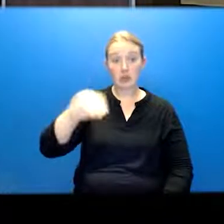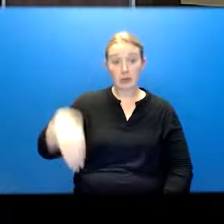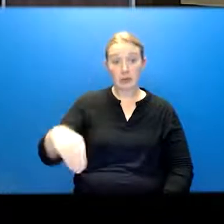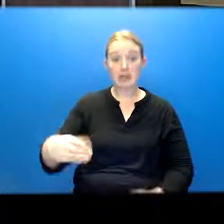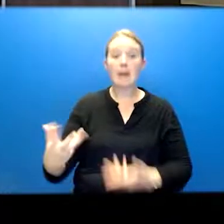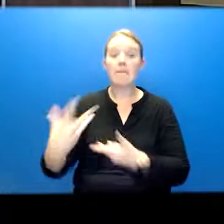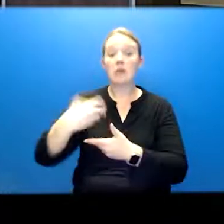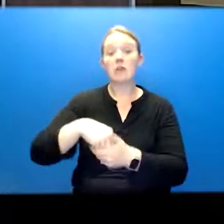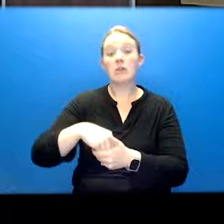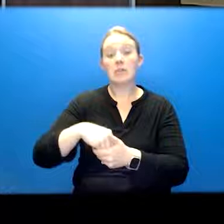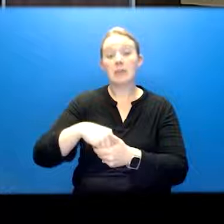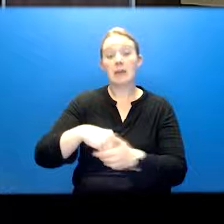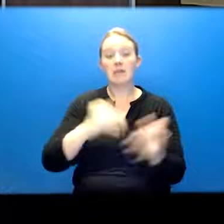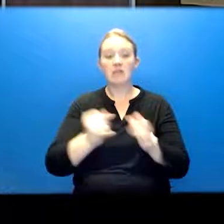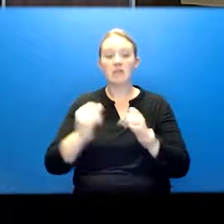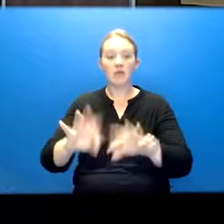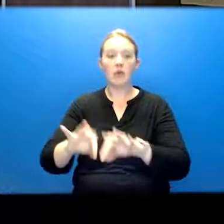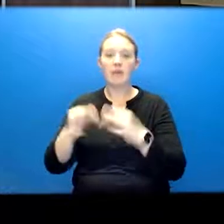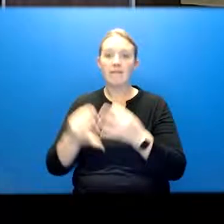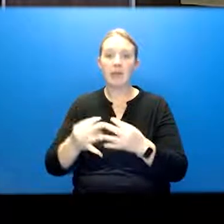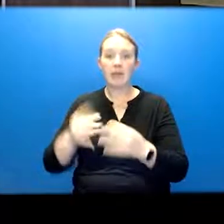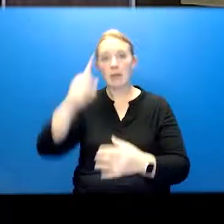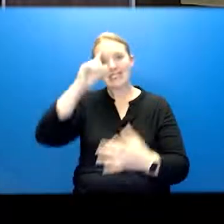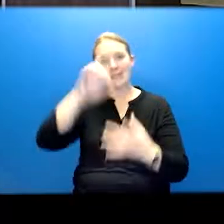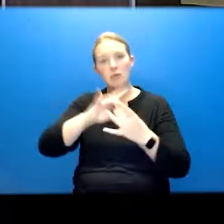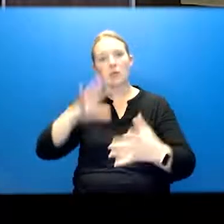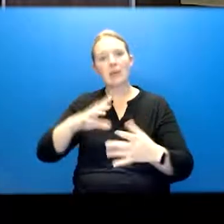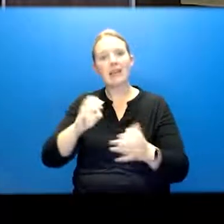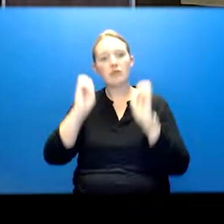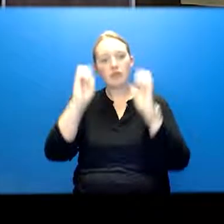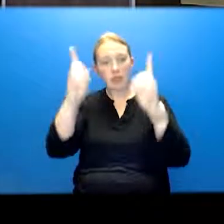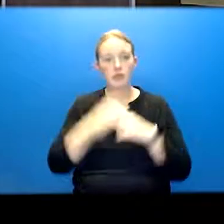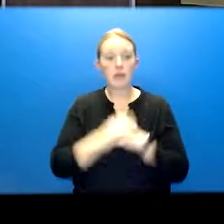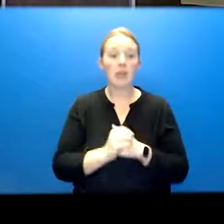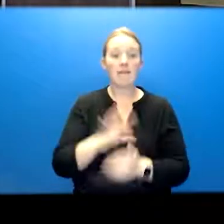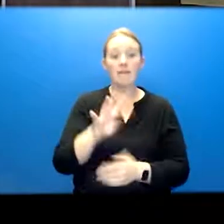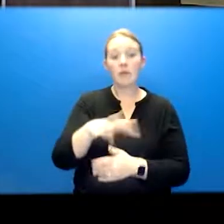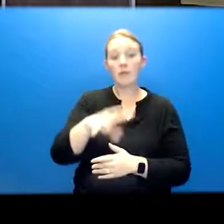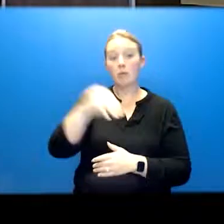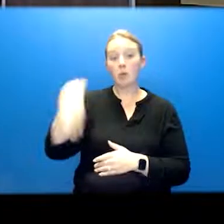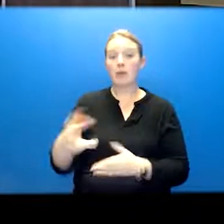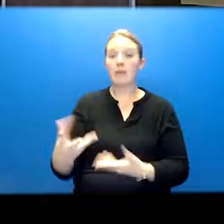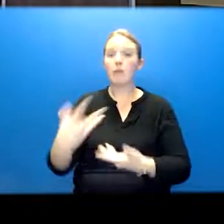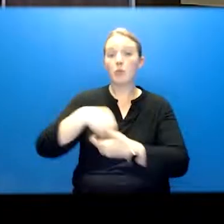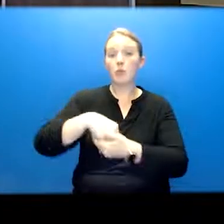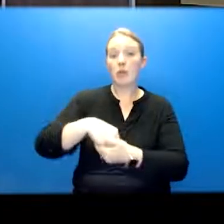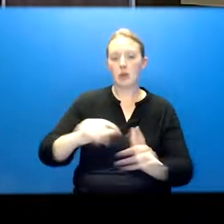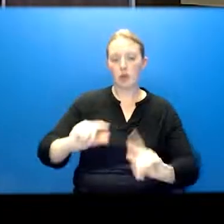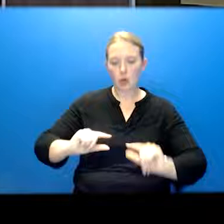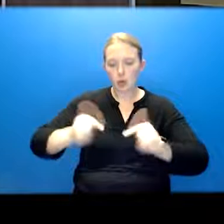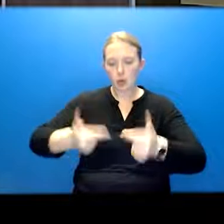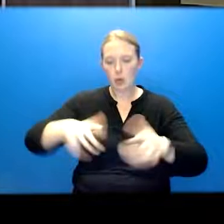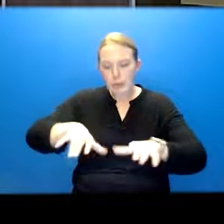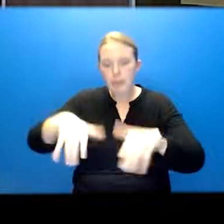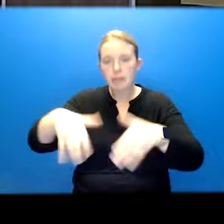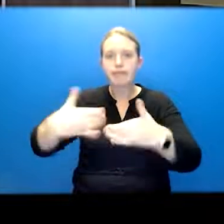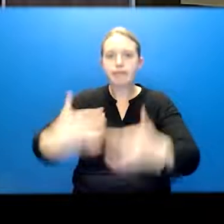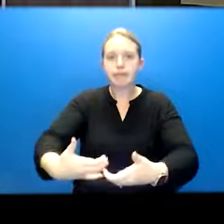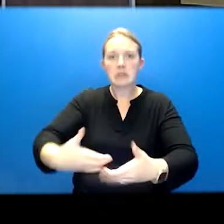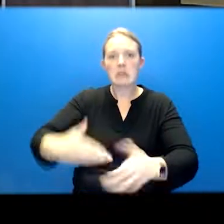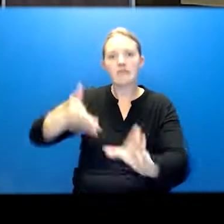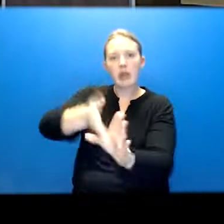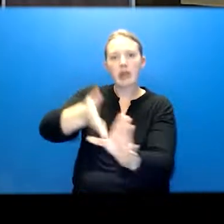family psychoeducation, and 44% of families participated in group psychoeducation. And so those